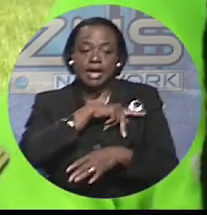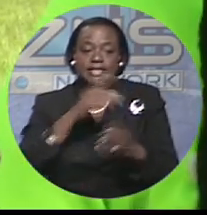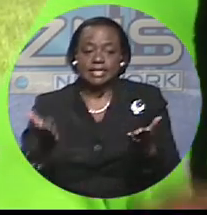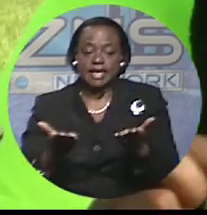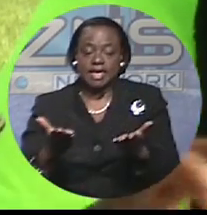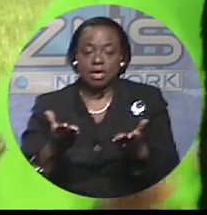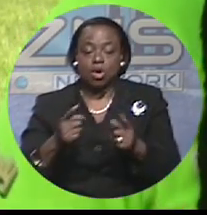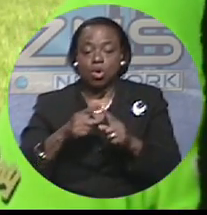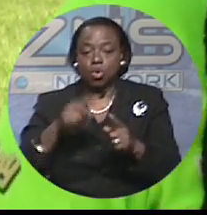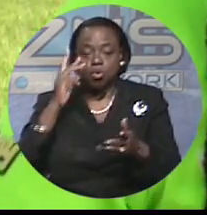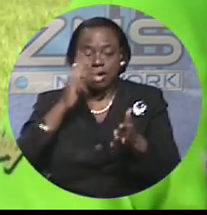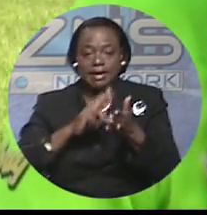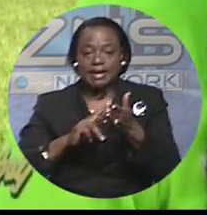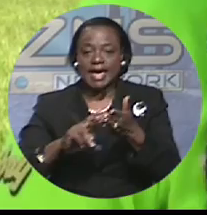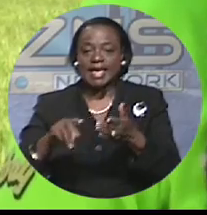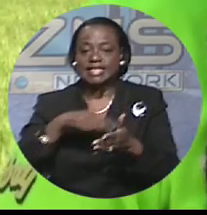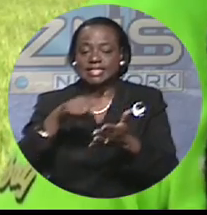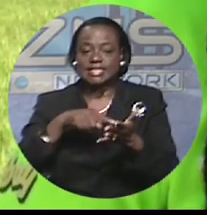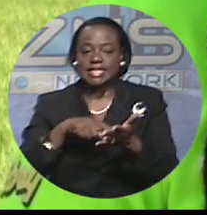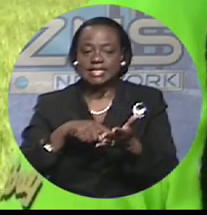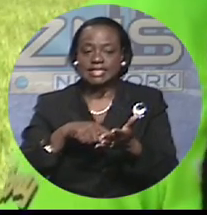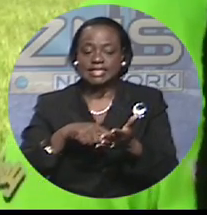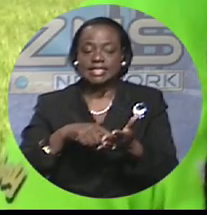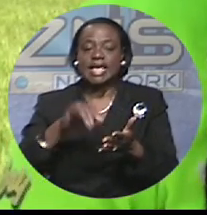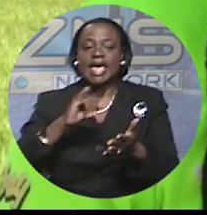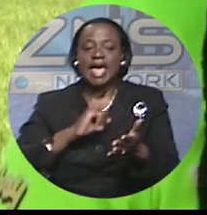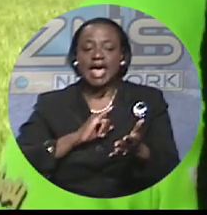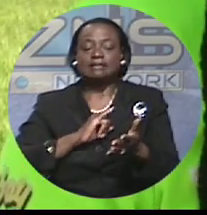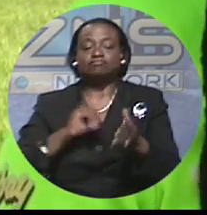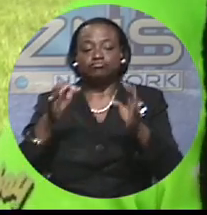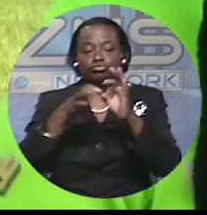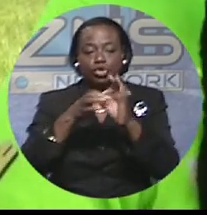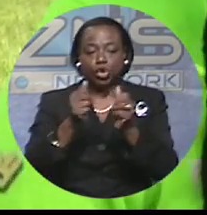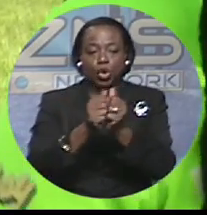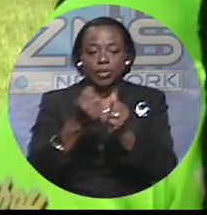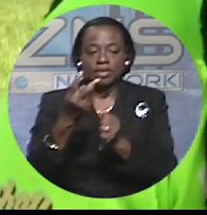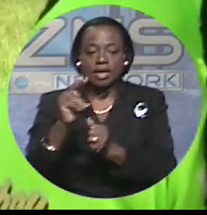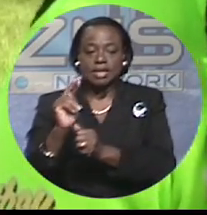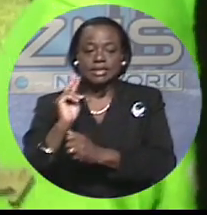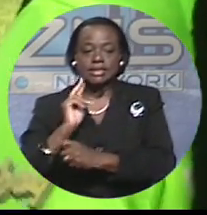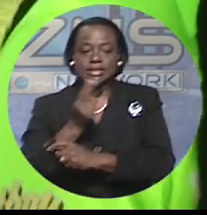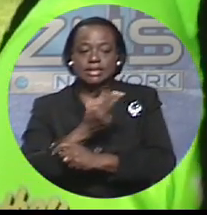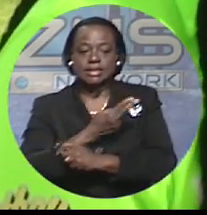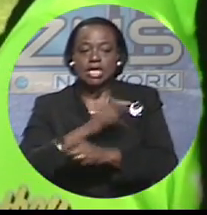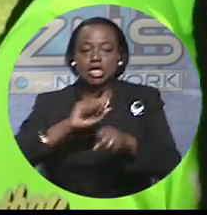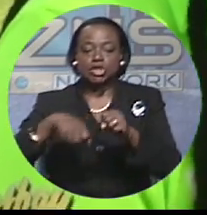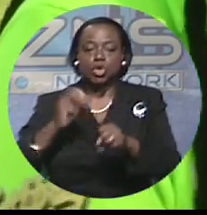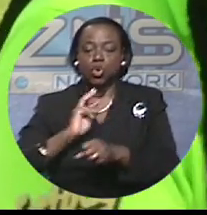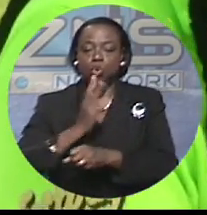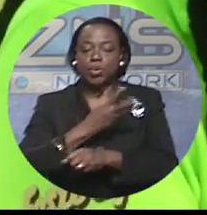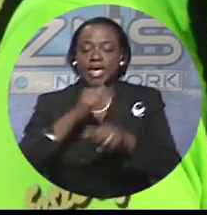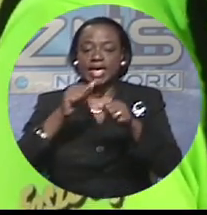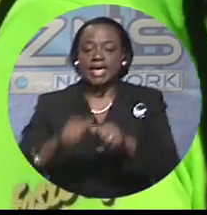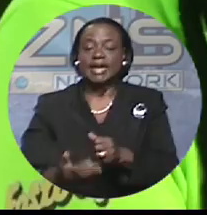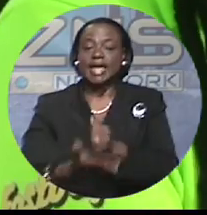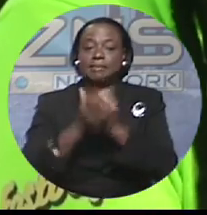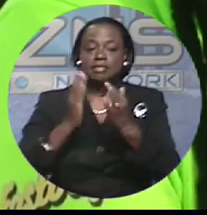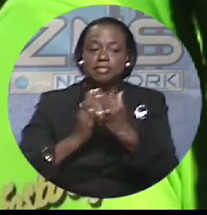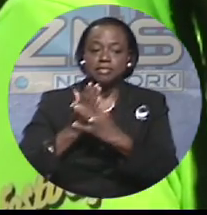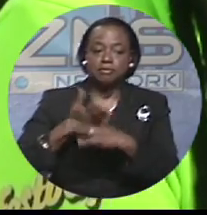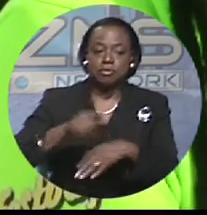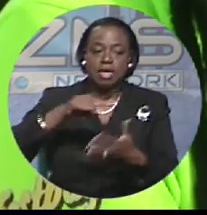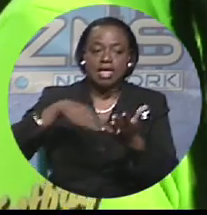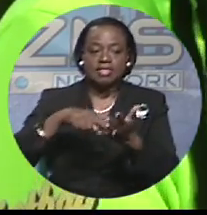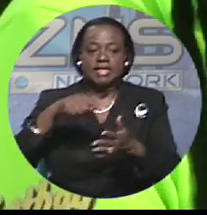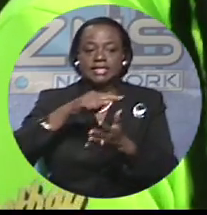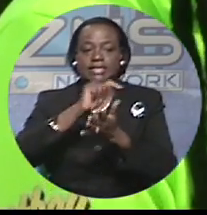this and you know, collaborate with us so that we can help them through this period of